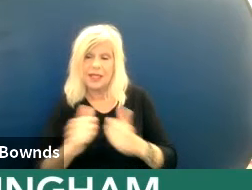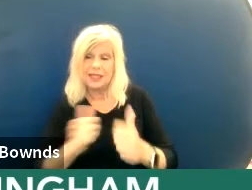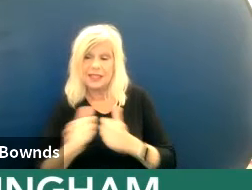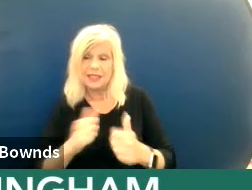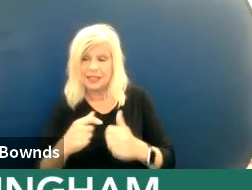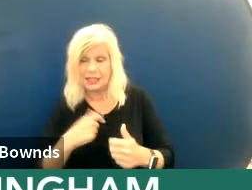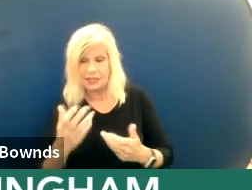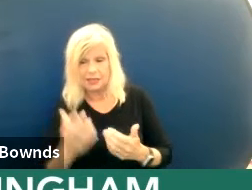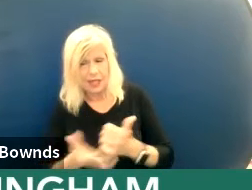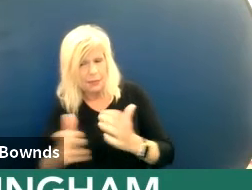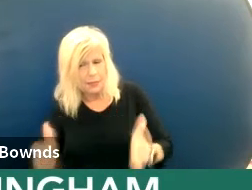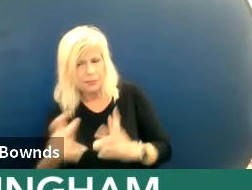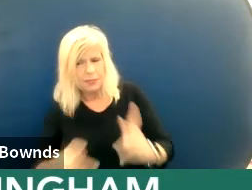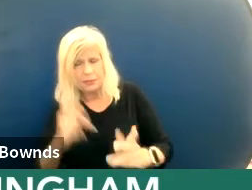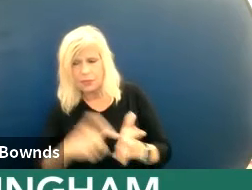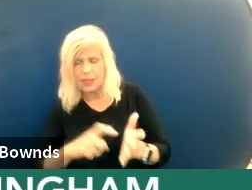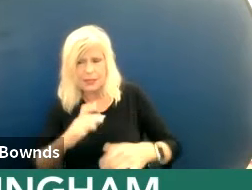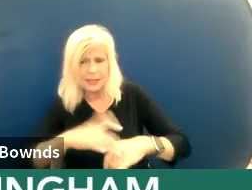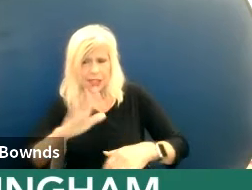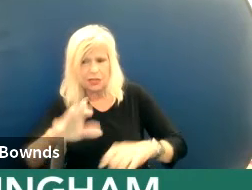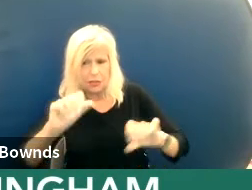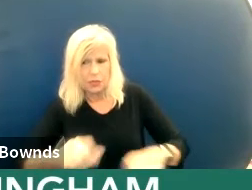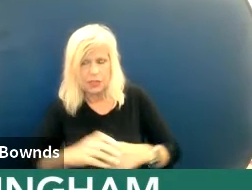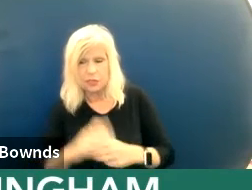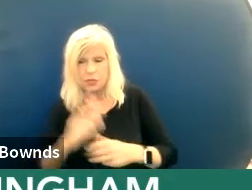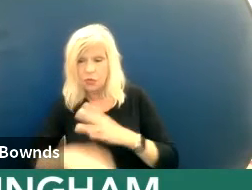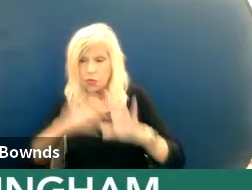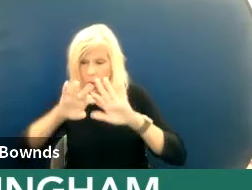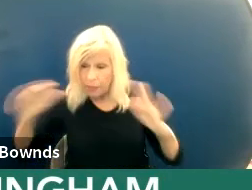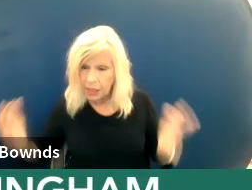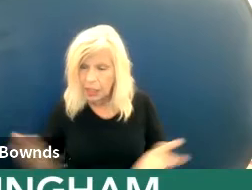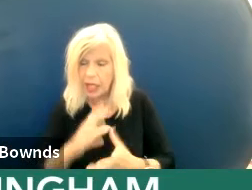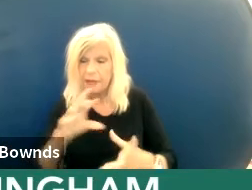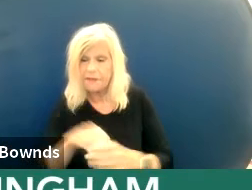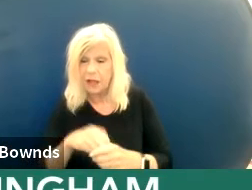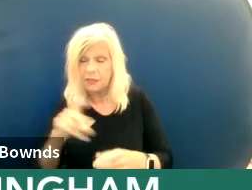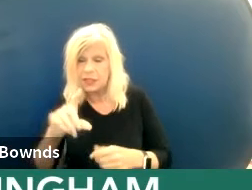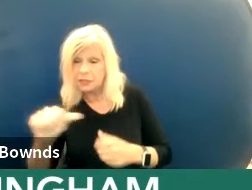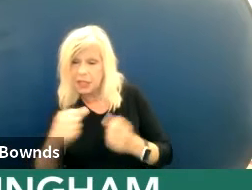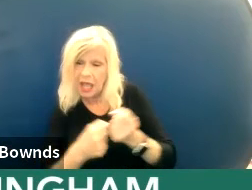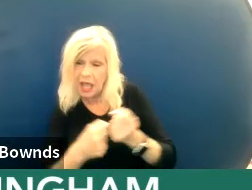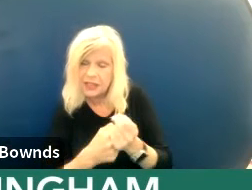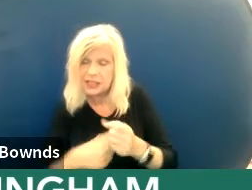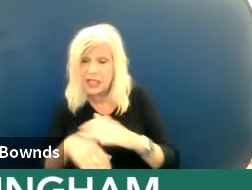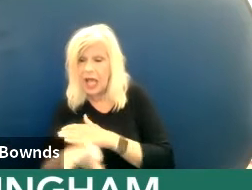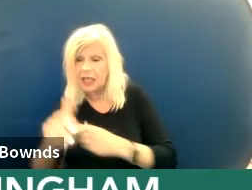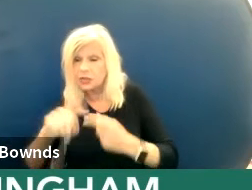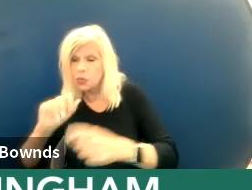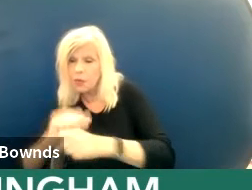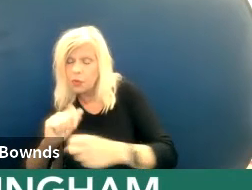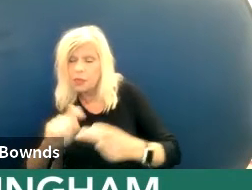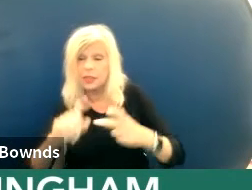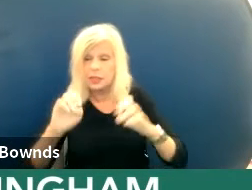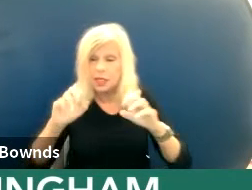their potential. Globally, she's involved with disability advocacy efforts related to access to employment,